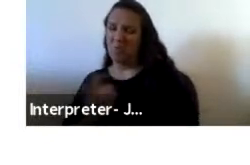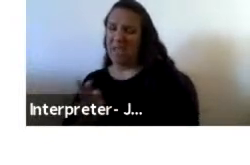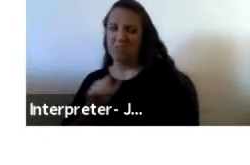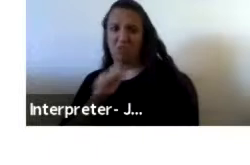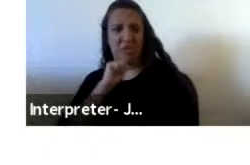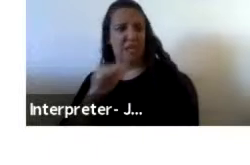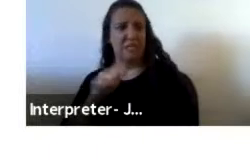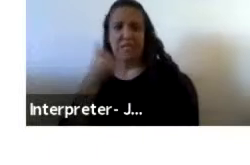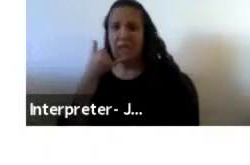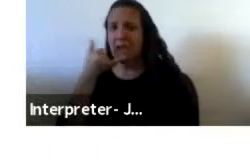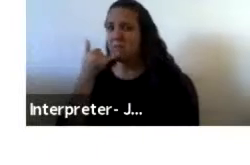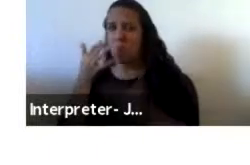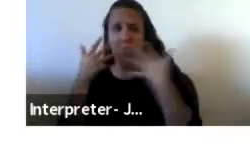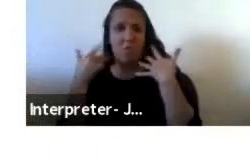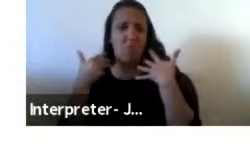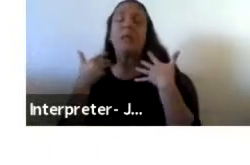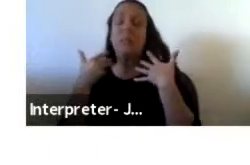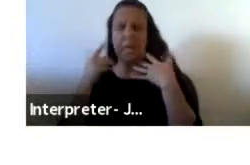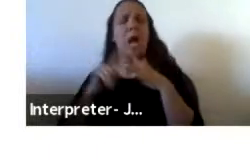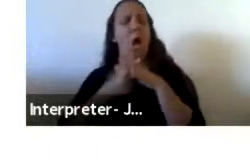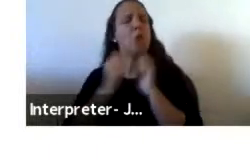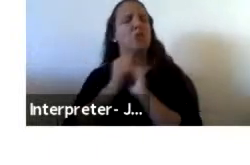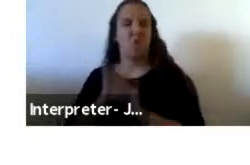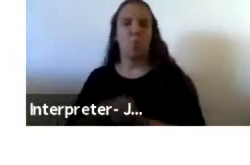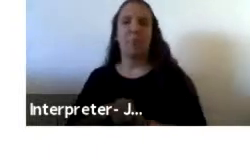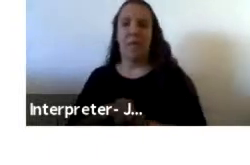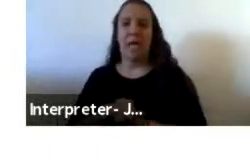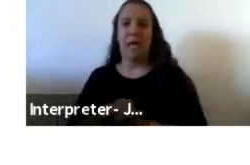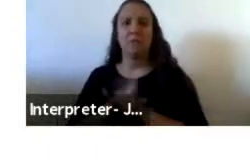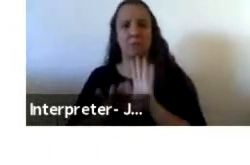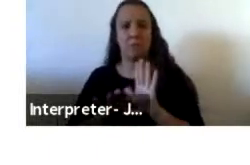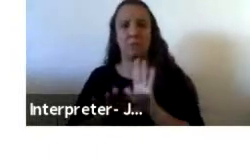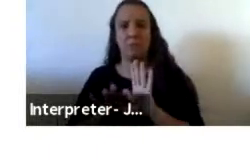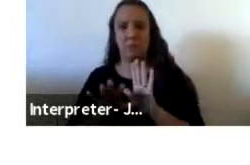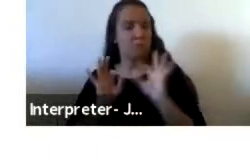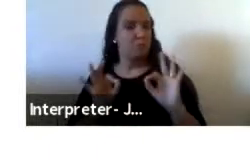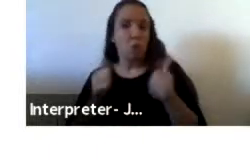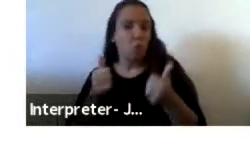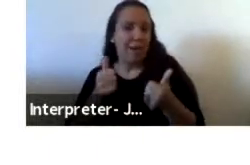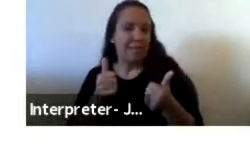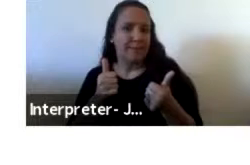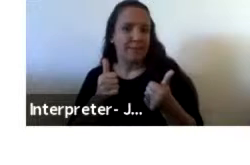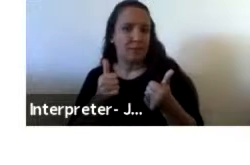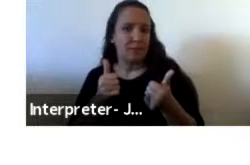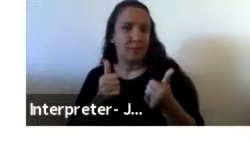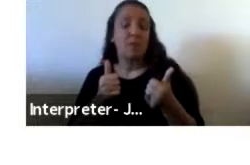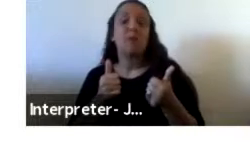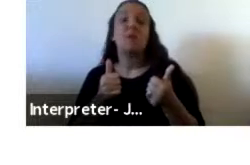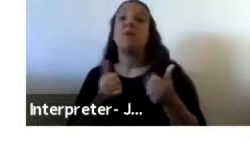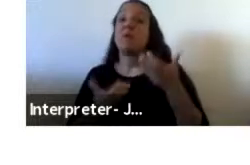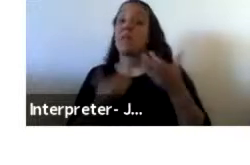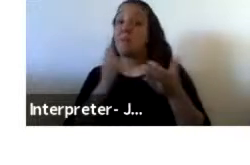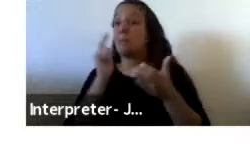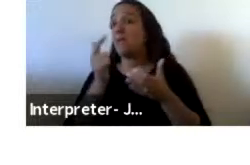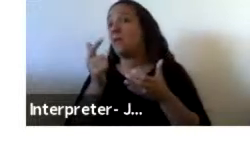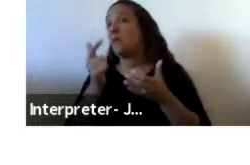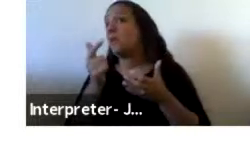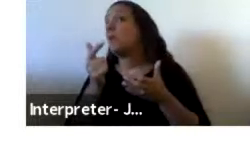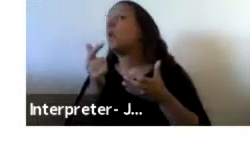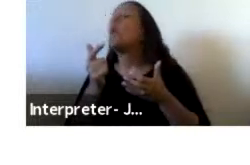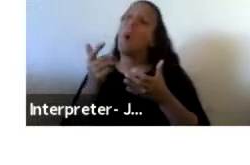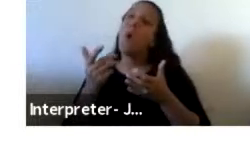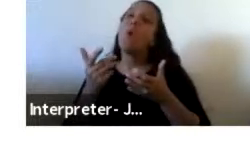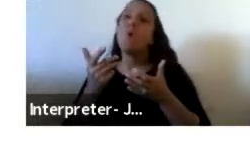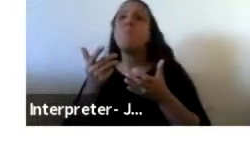friendly. So I'm going to start with that. Okay. Give yourself permission to start with that phase. Then the second phase, you may decide, hey, we're going to create a couple of